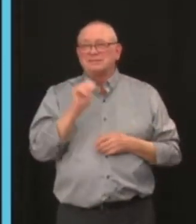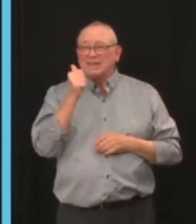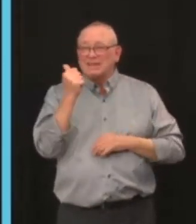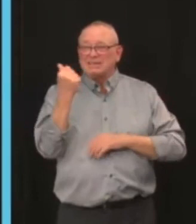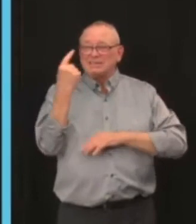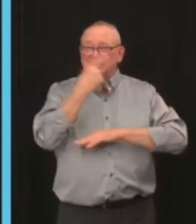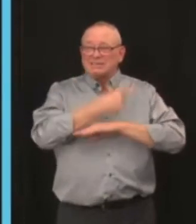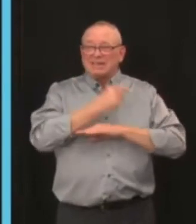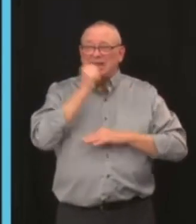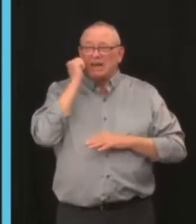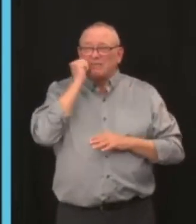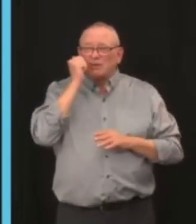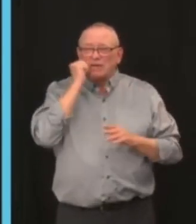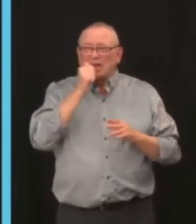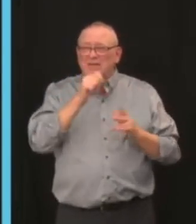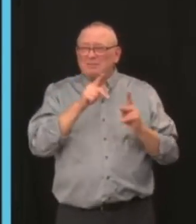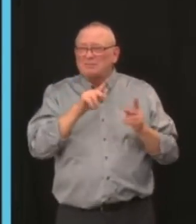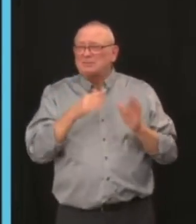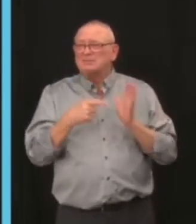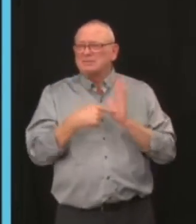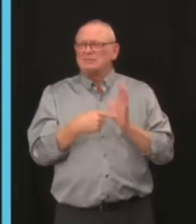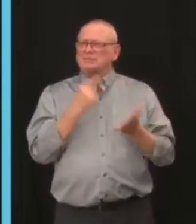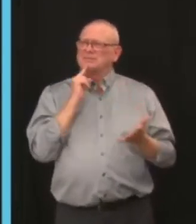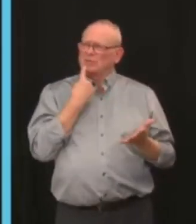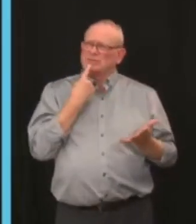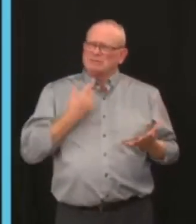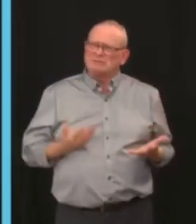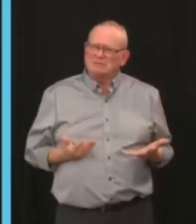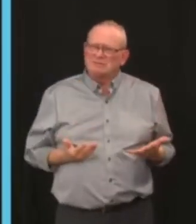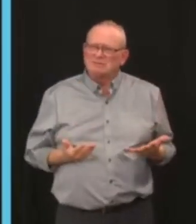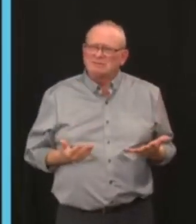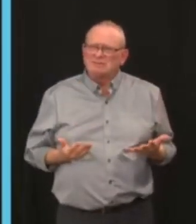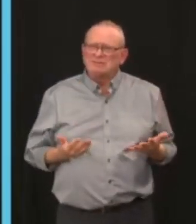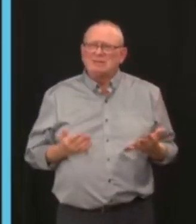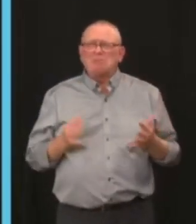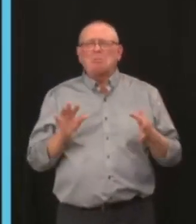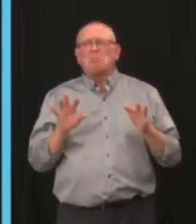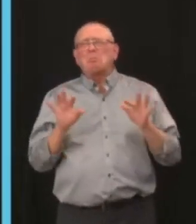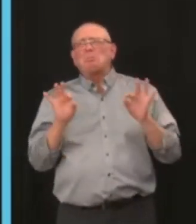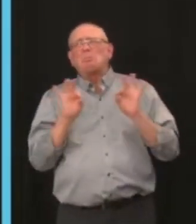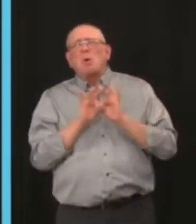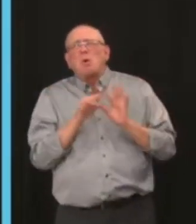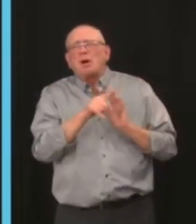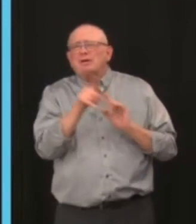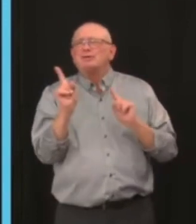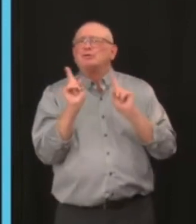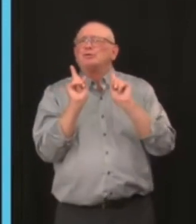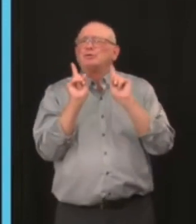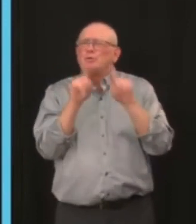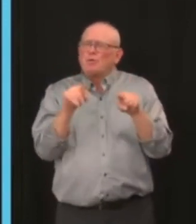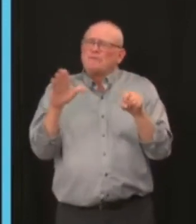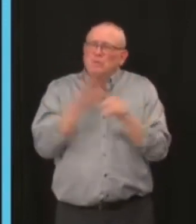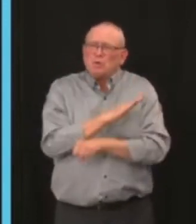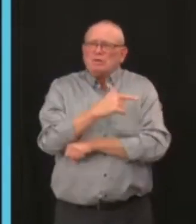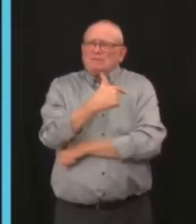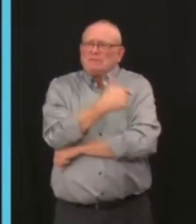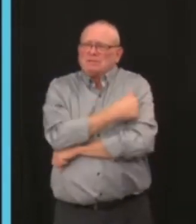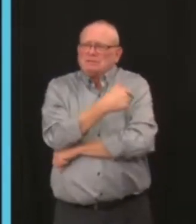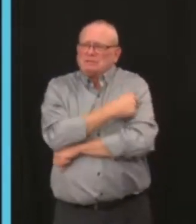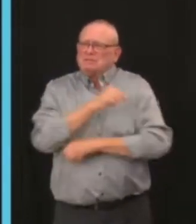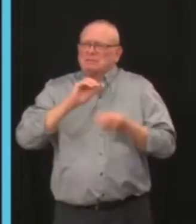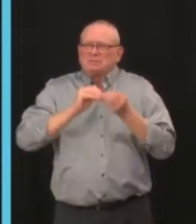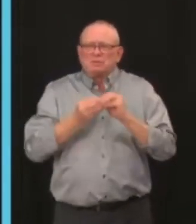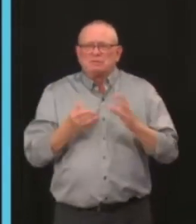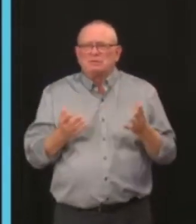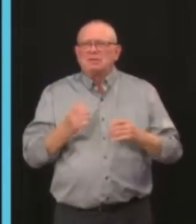and the importance of having all doses of vaccine that people are eligible for, to make sure that people have as many layers